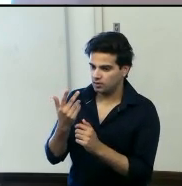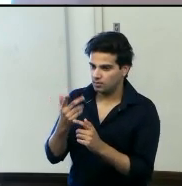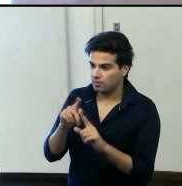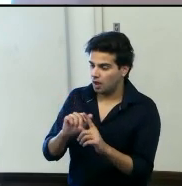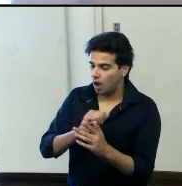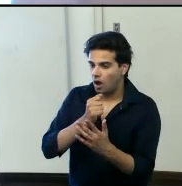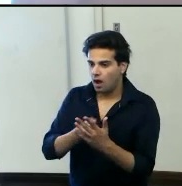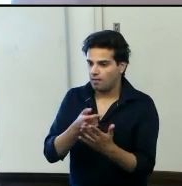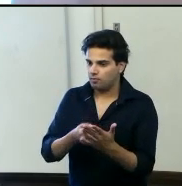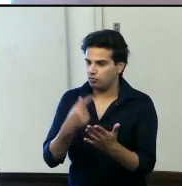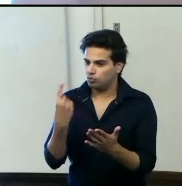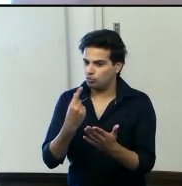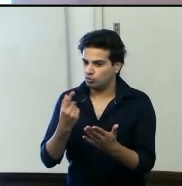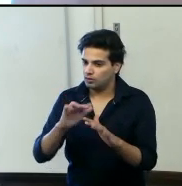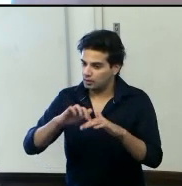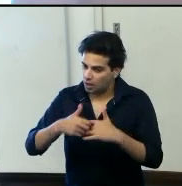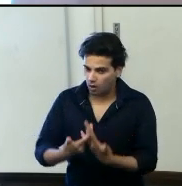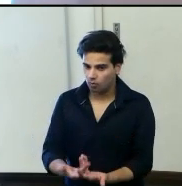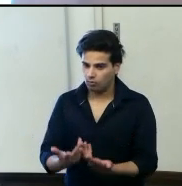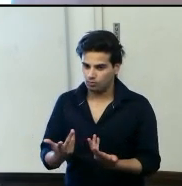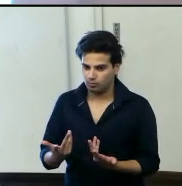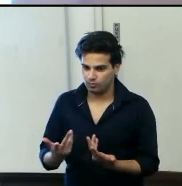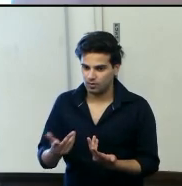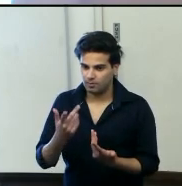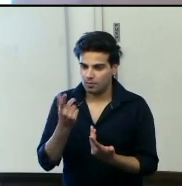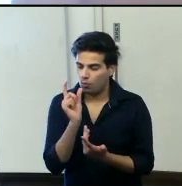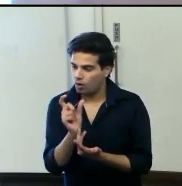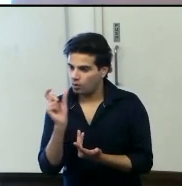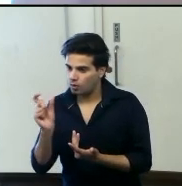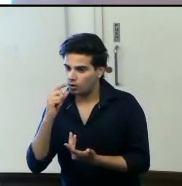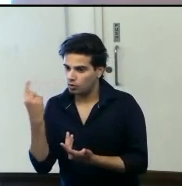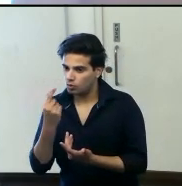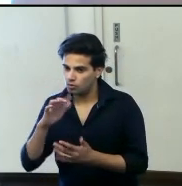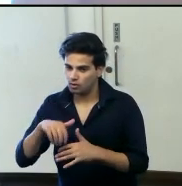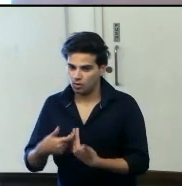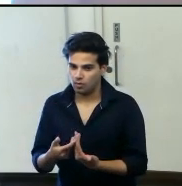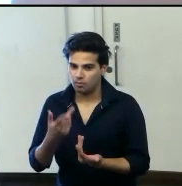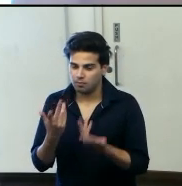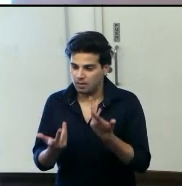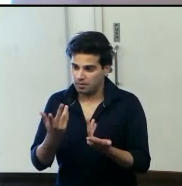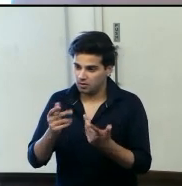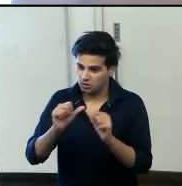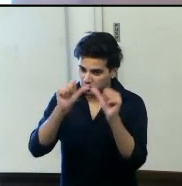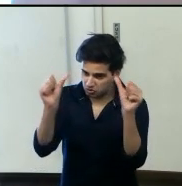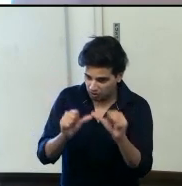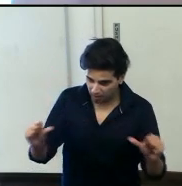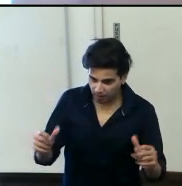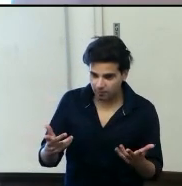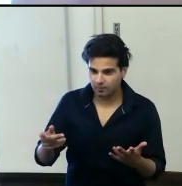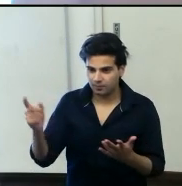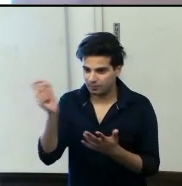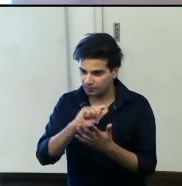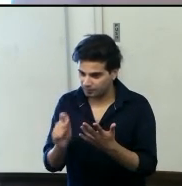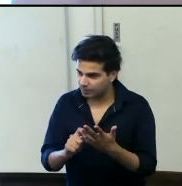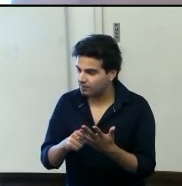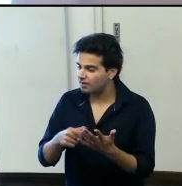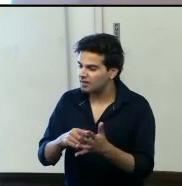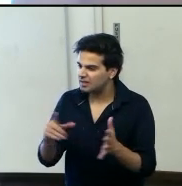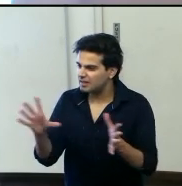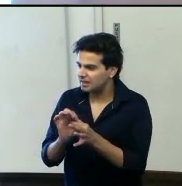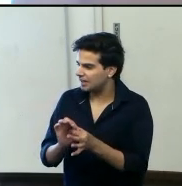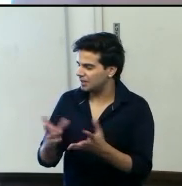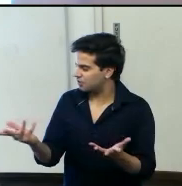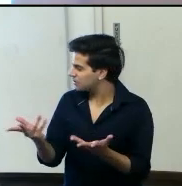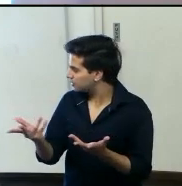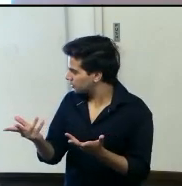at using these letters? Is it the shape? Is it, what connection do you have